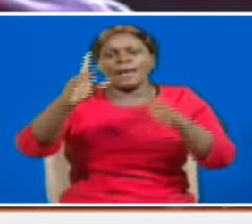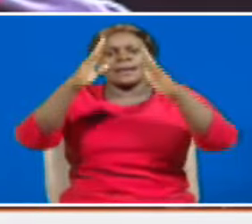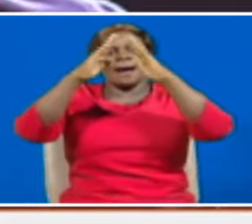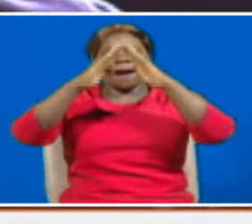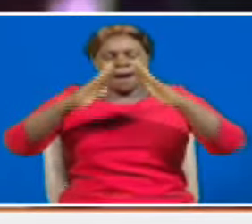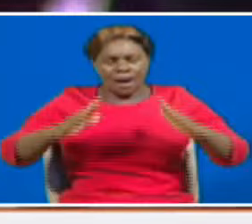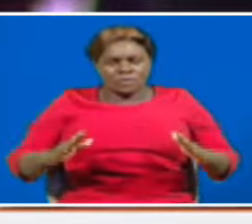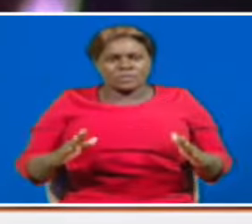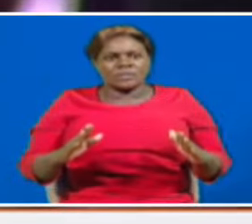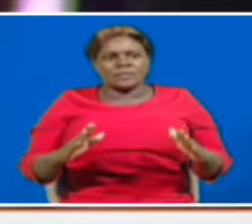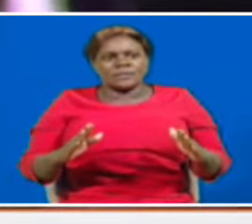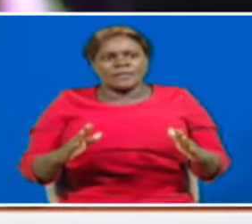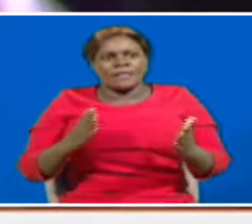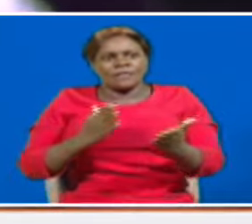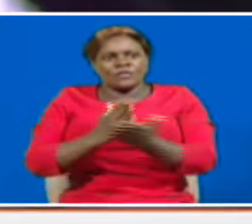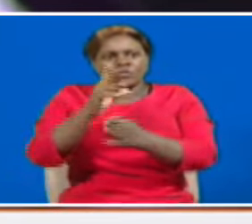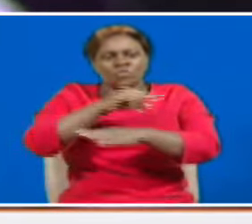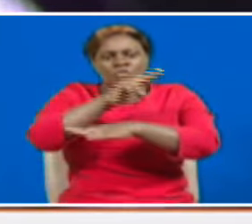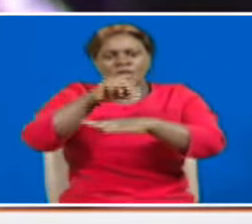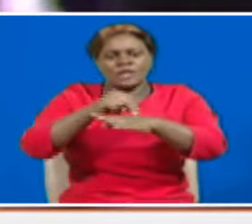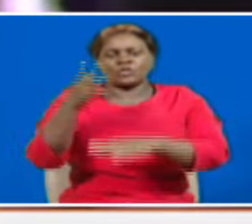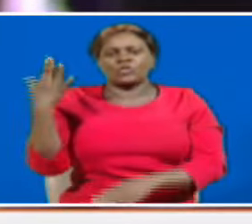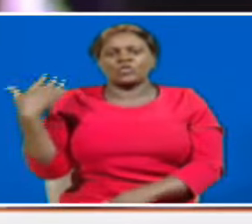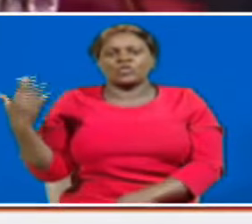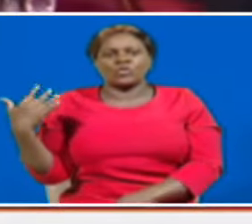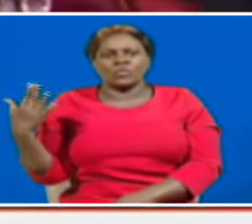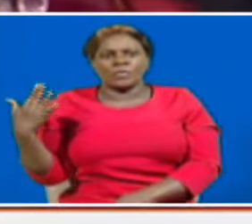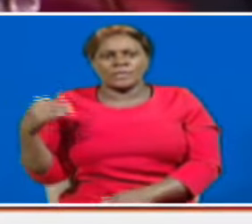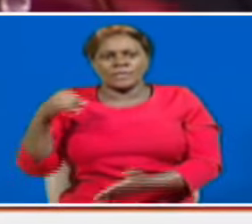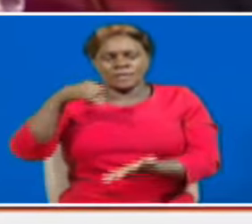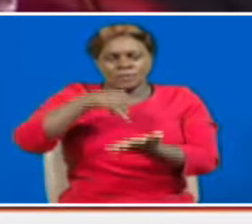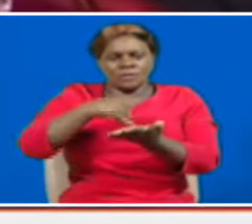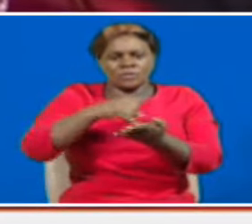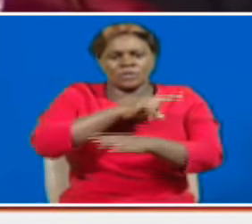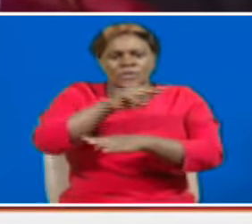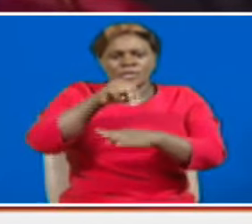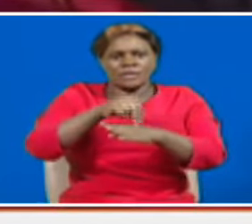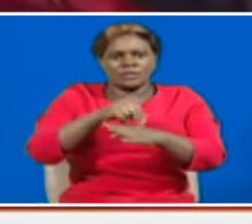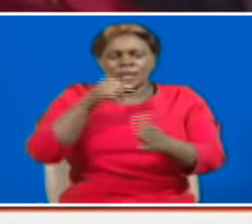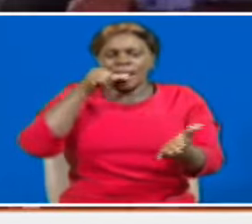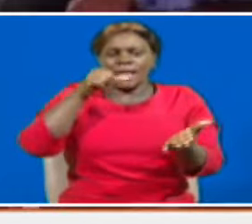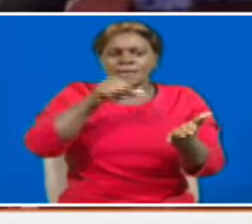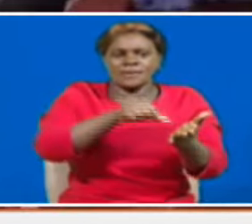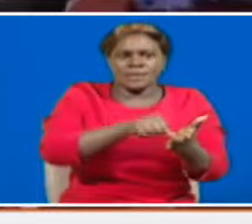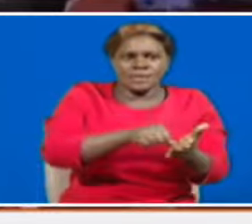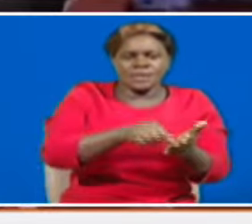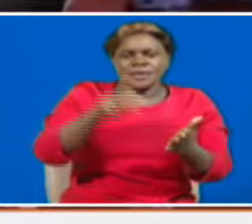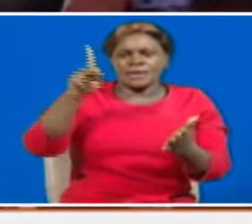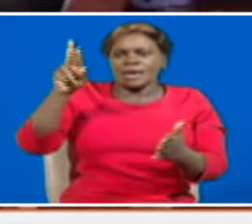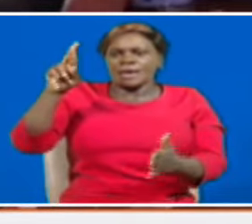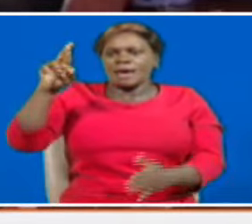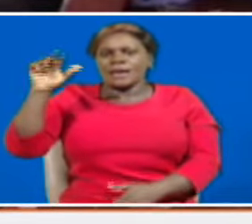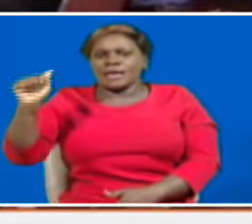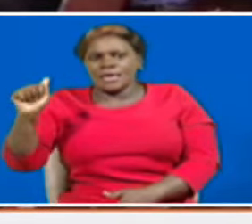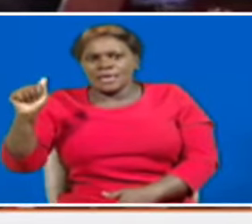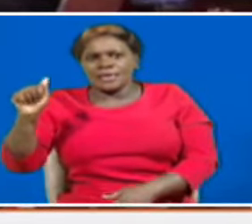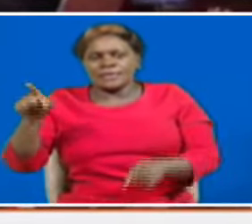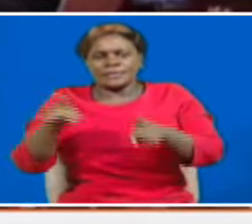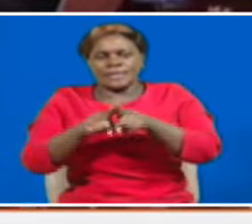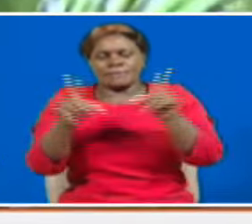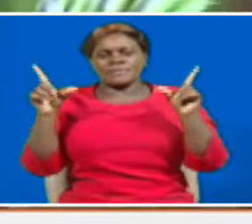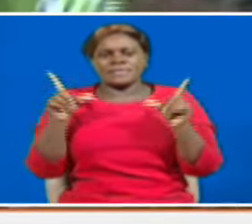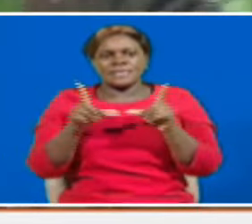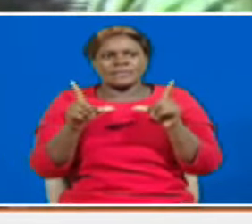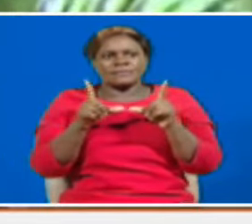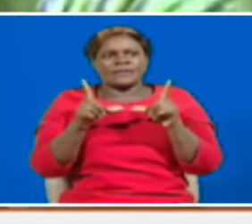unit verified through the national documents, including the national identity number, KRA PIN, and tax compliance